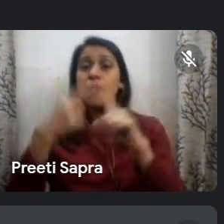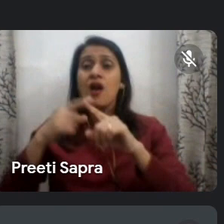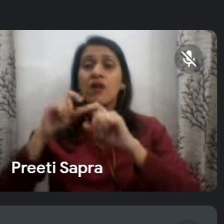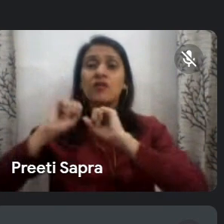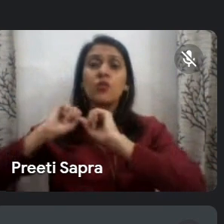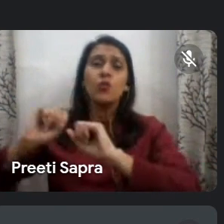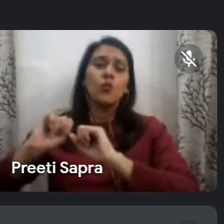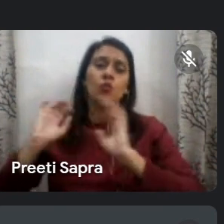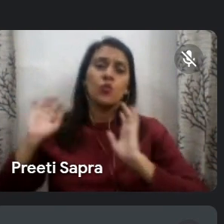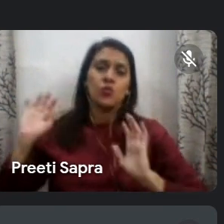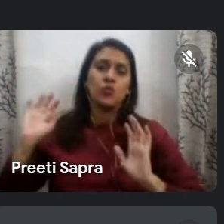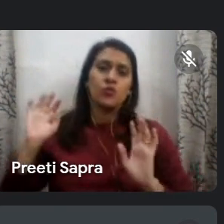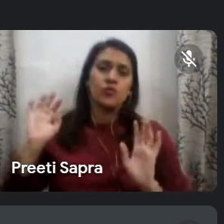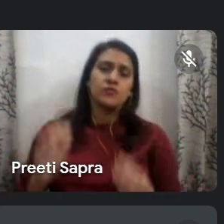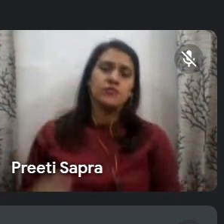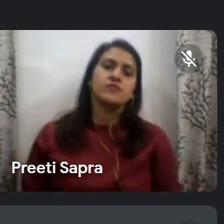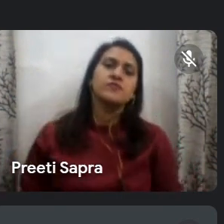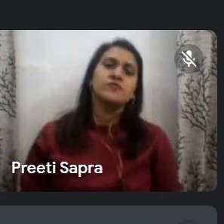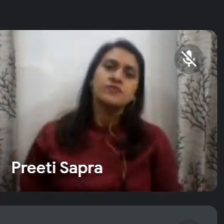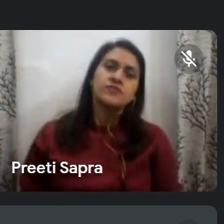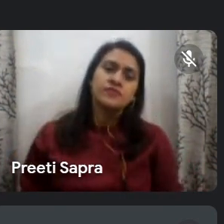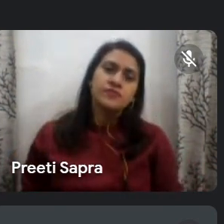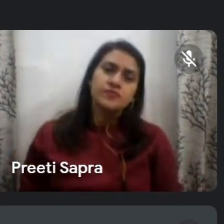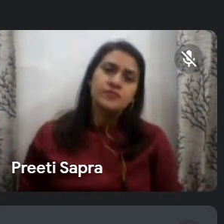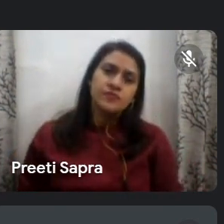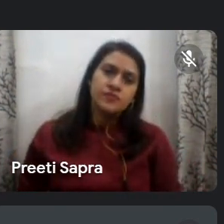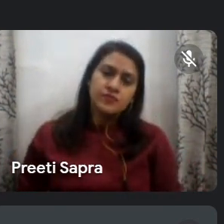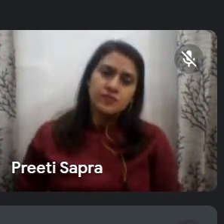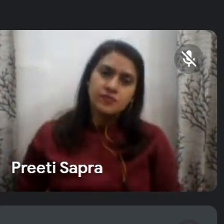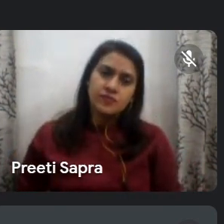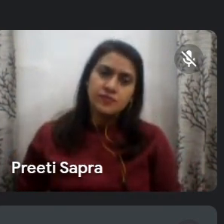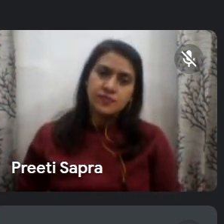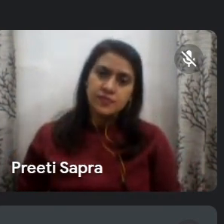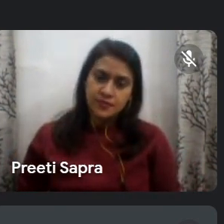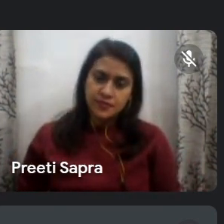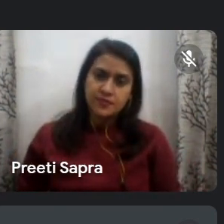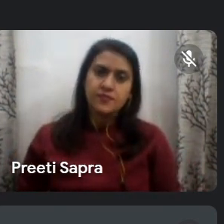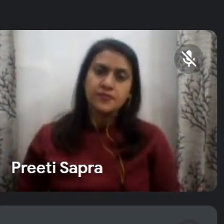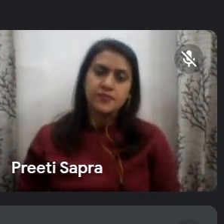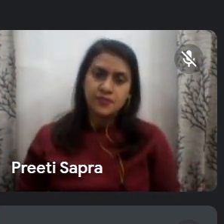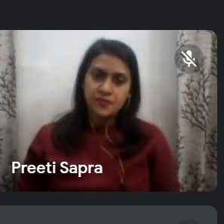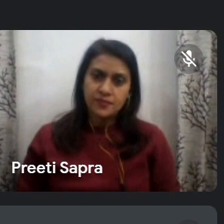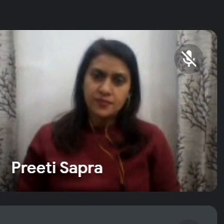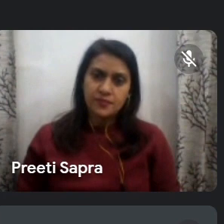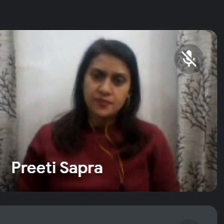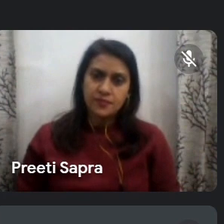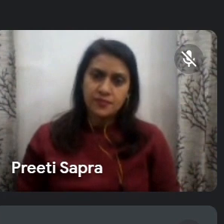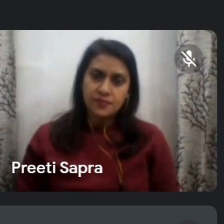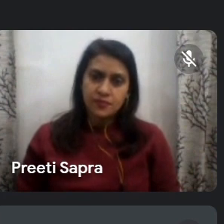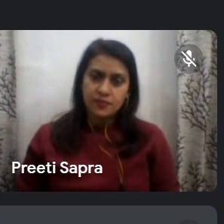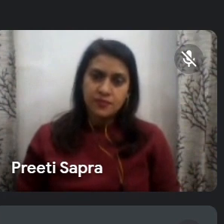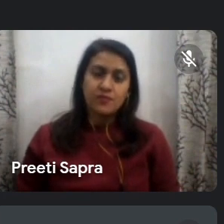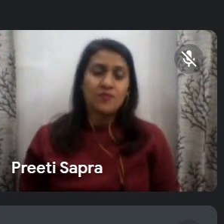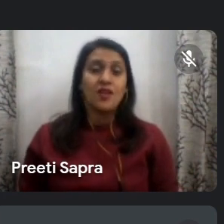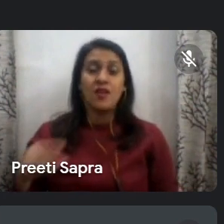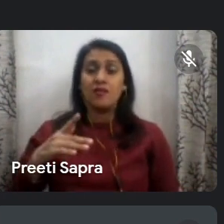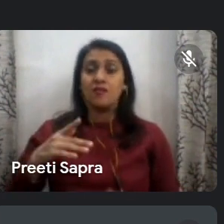how a kid is like it's feeling about it, and kid may not be able to express